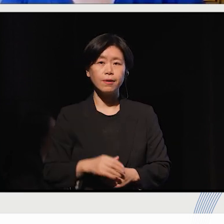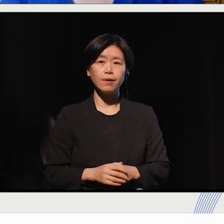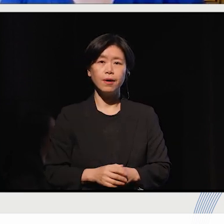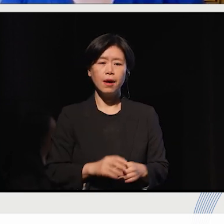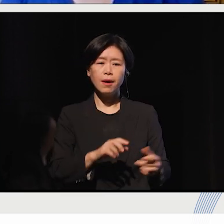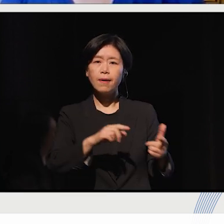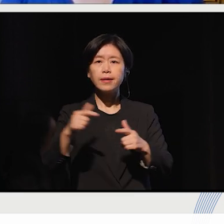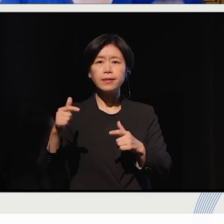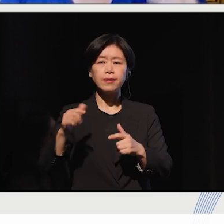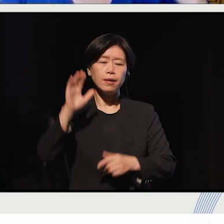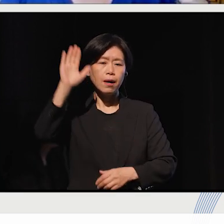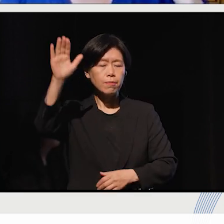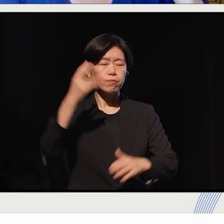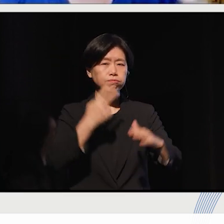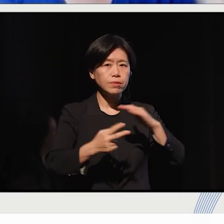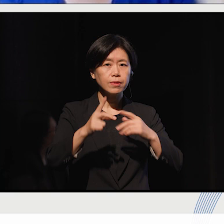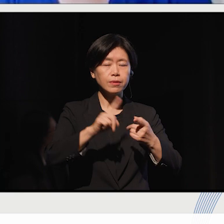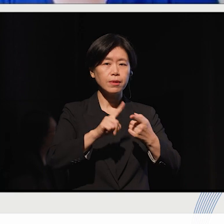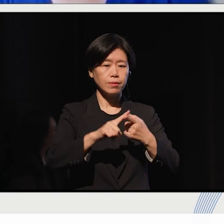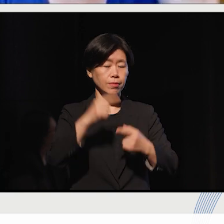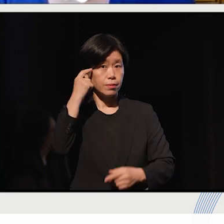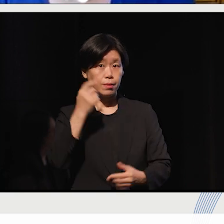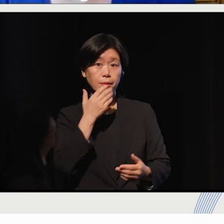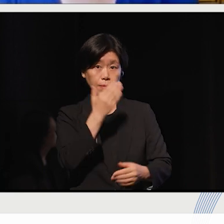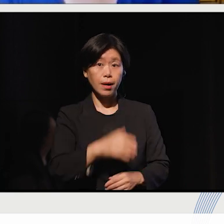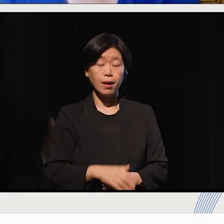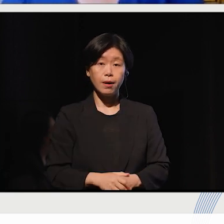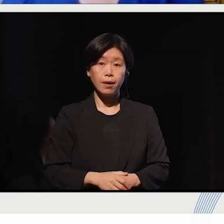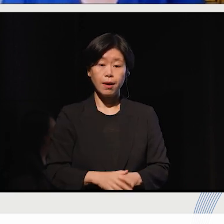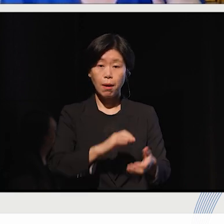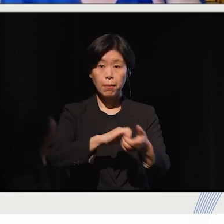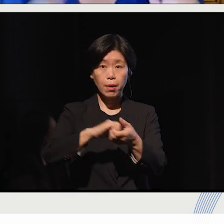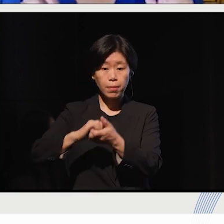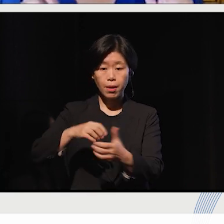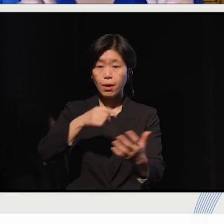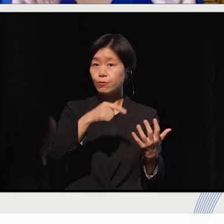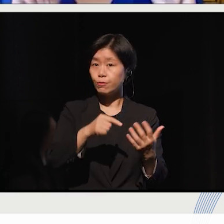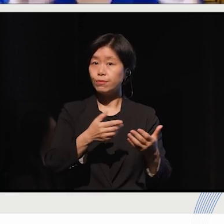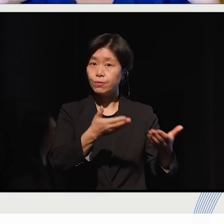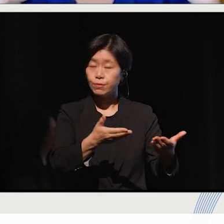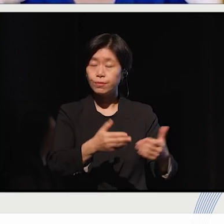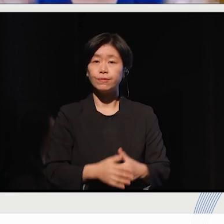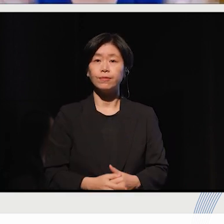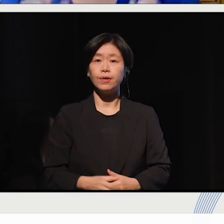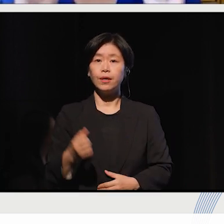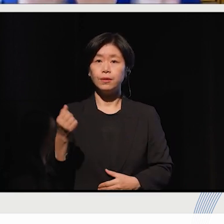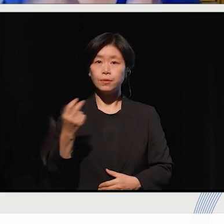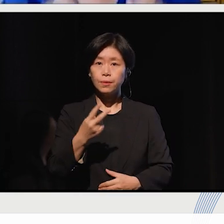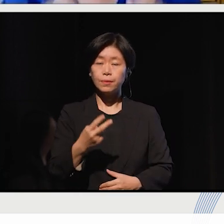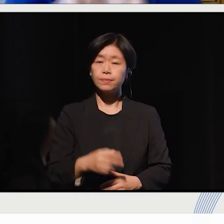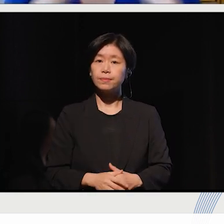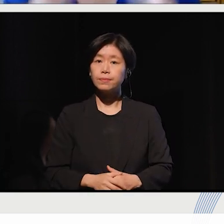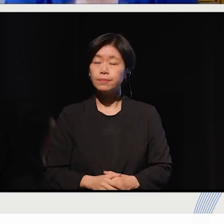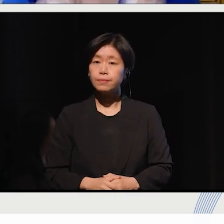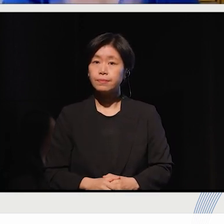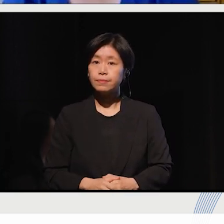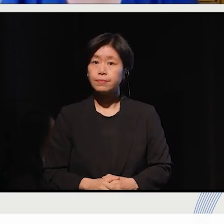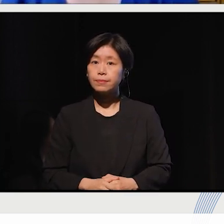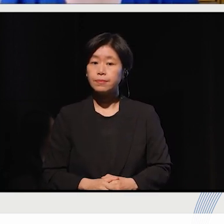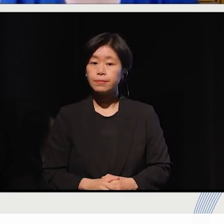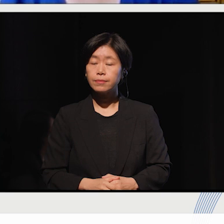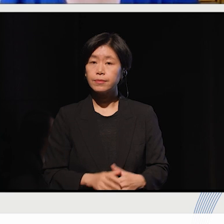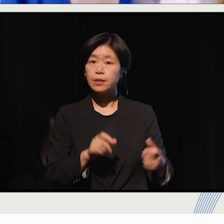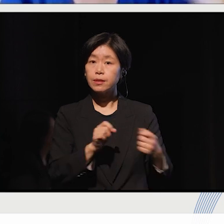basis. My front door is accessible. I have policies that are